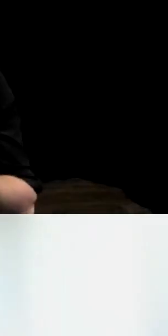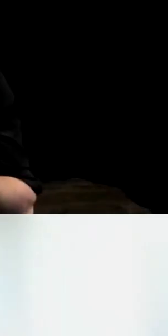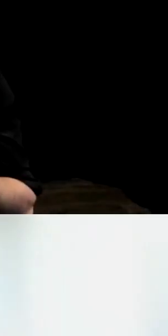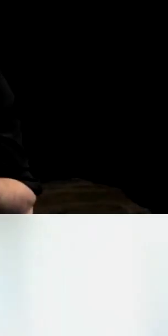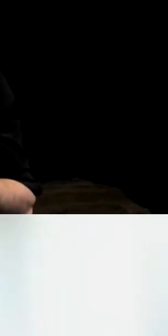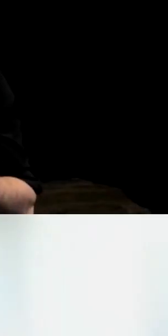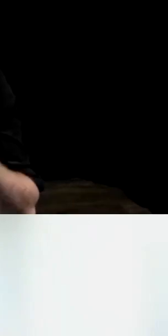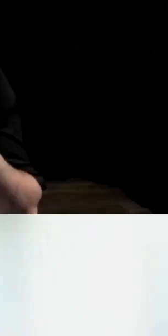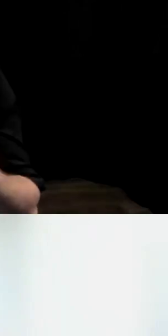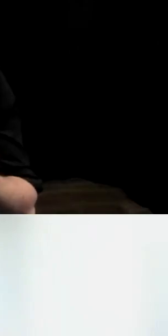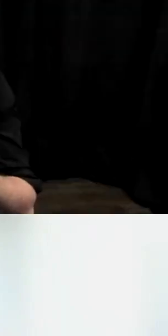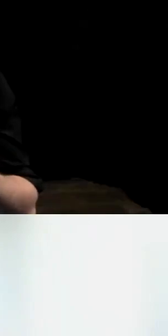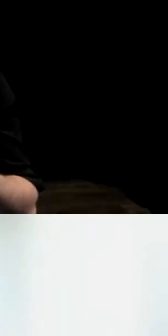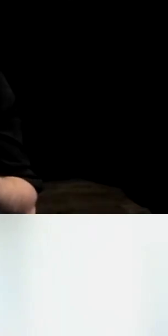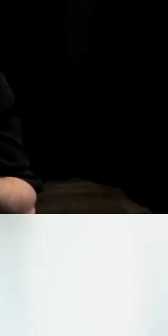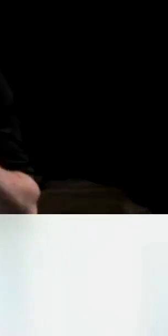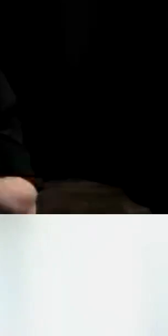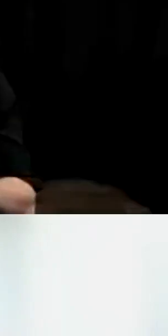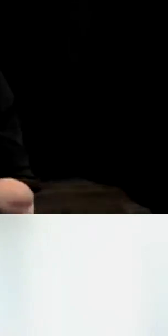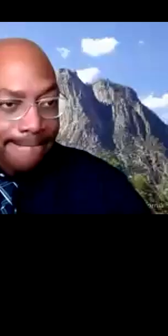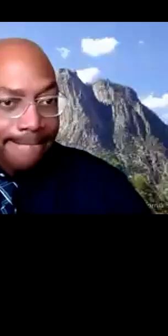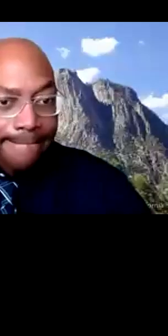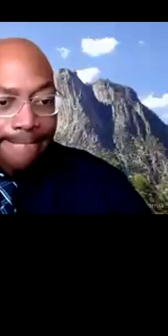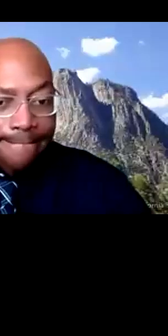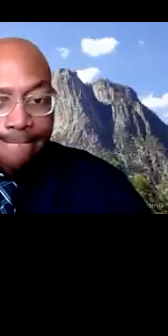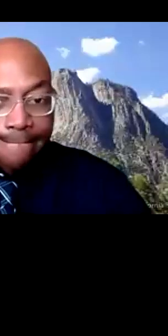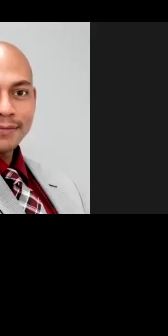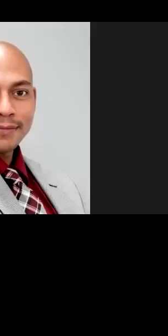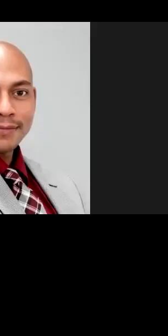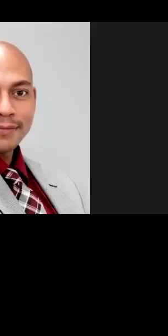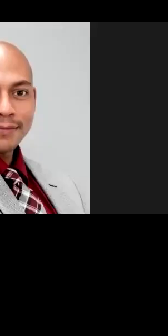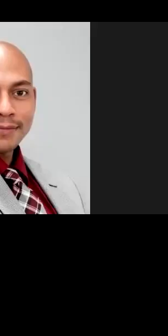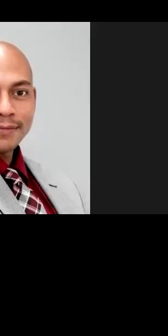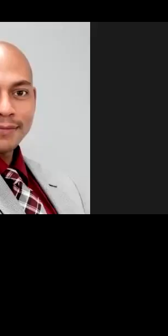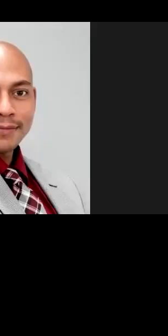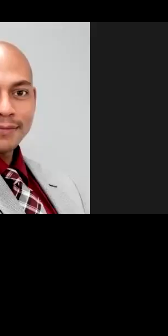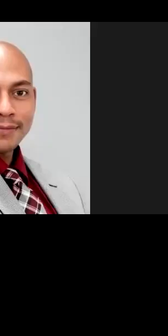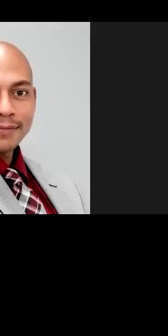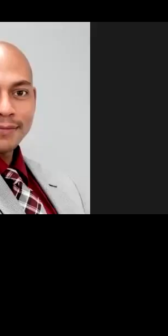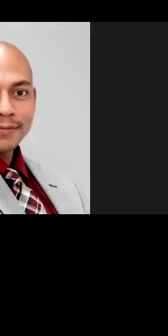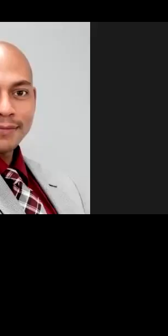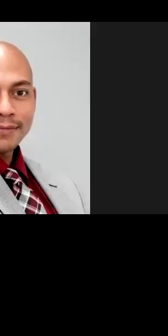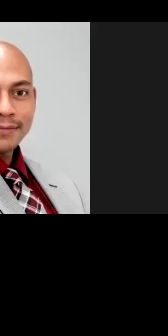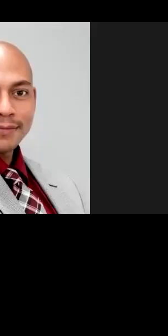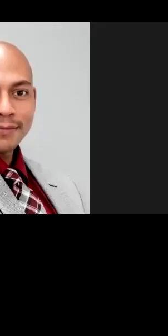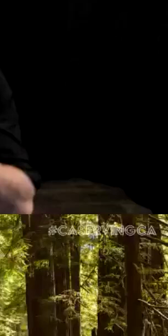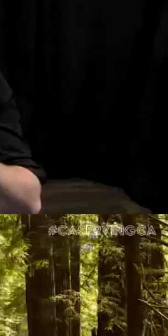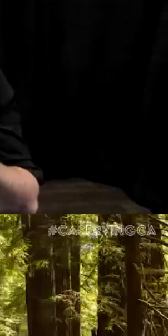next presenter is Allison from Bridging Aging and Disability Networks. Thank you so much.